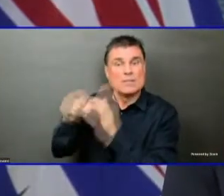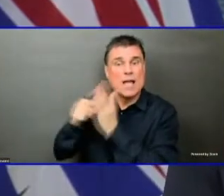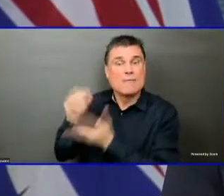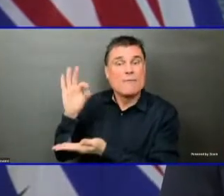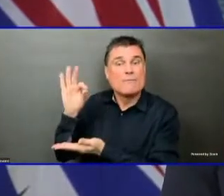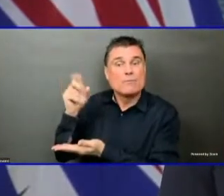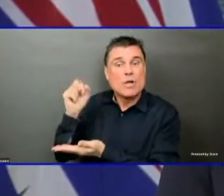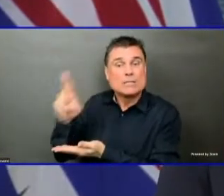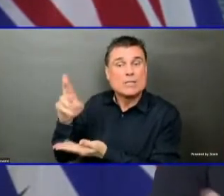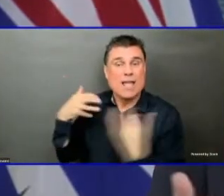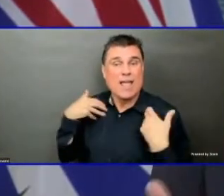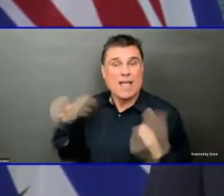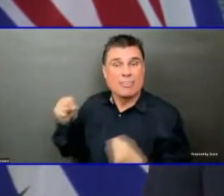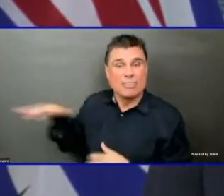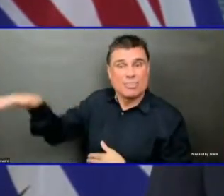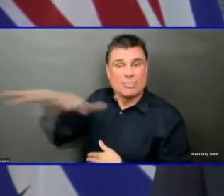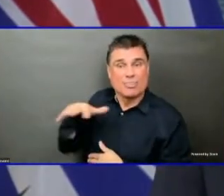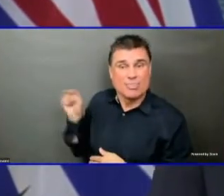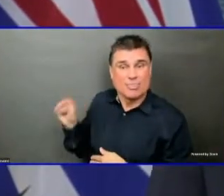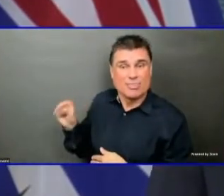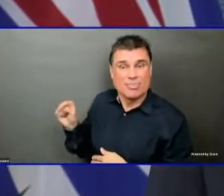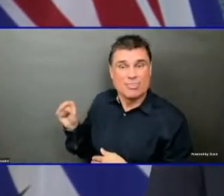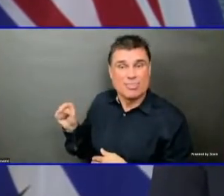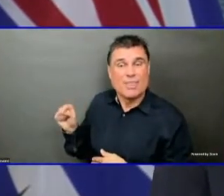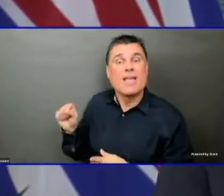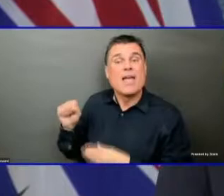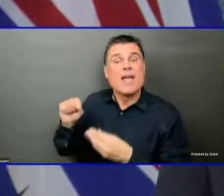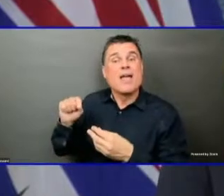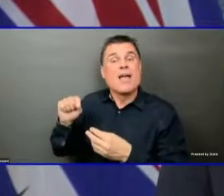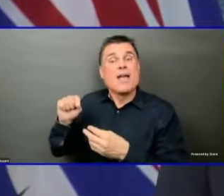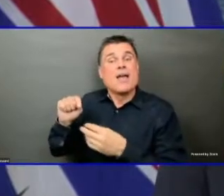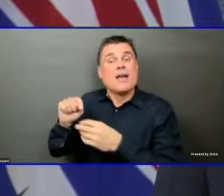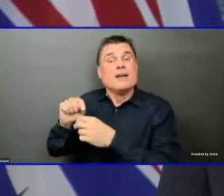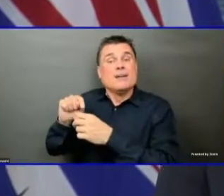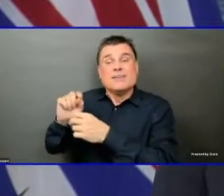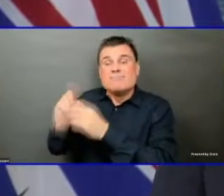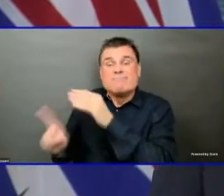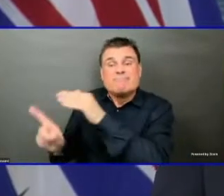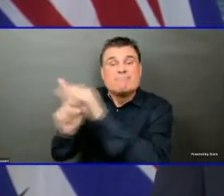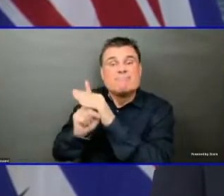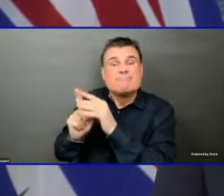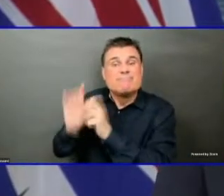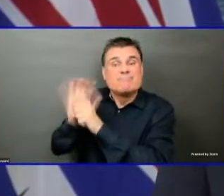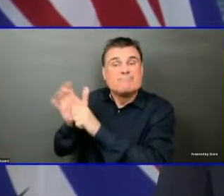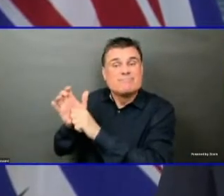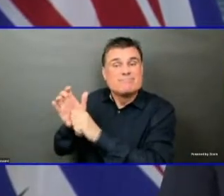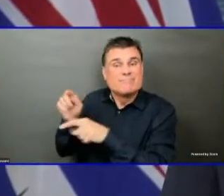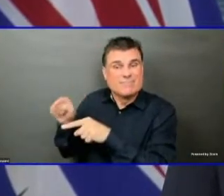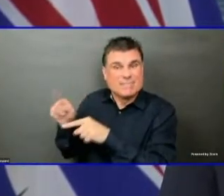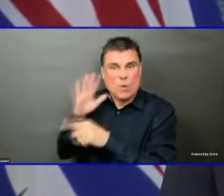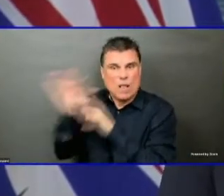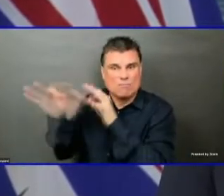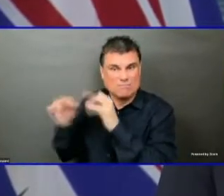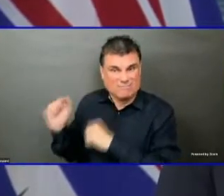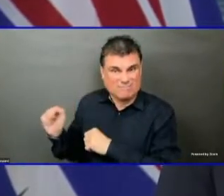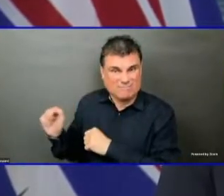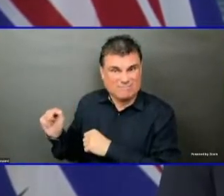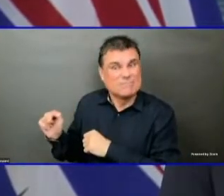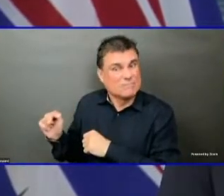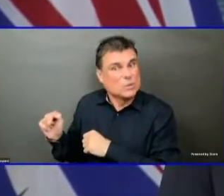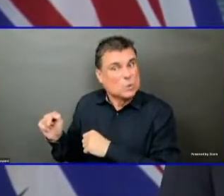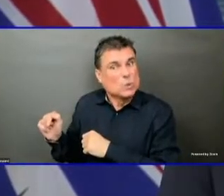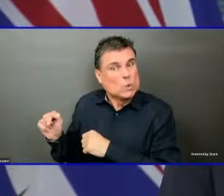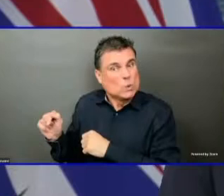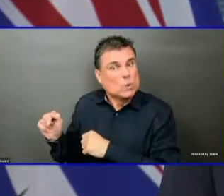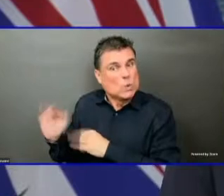of the provincial population, and they're just under 40% of active cases in BC. And this is very different than what we saw in September and what we